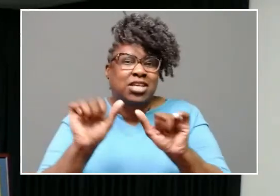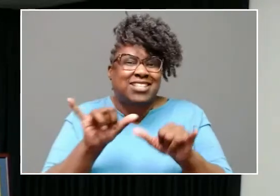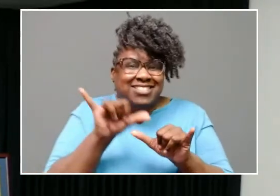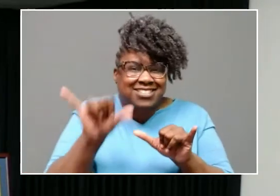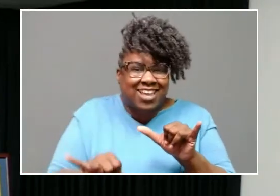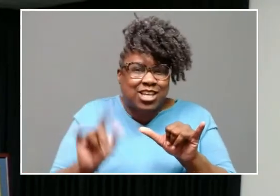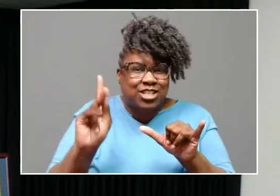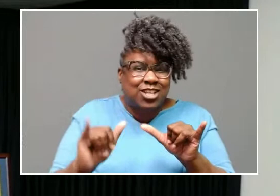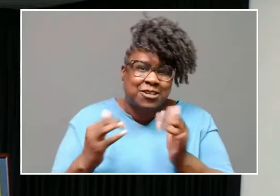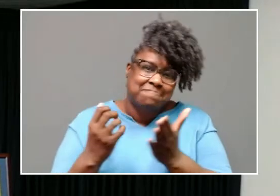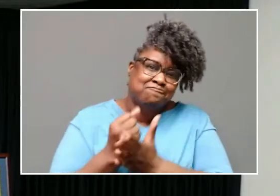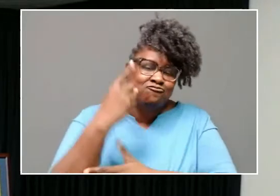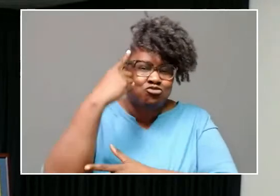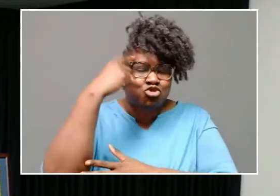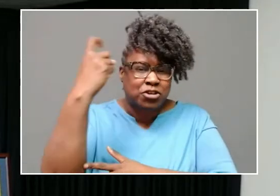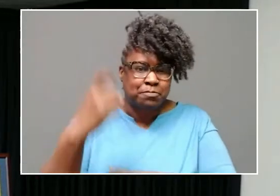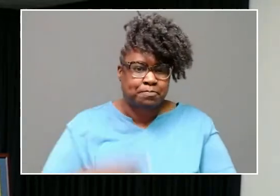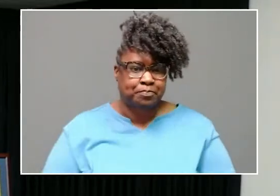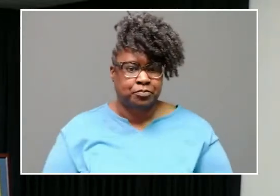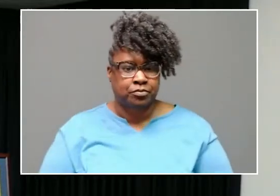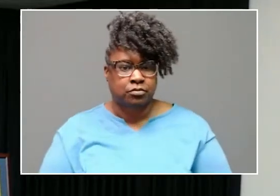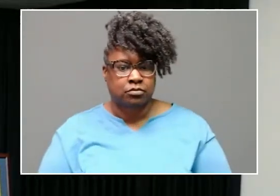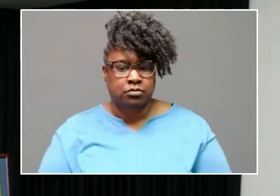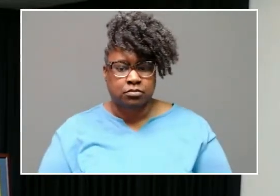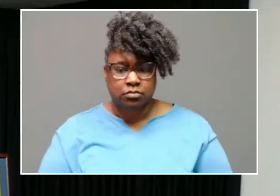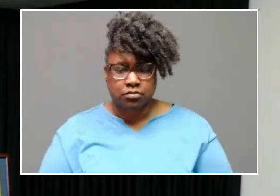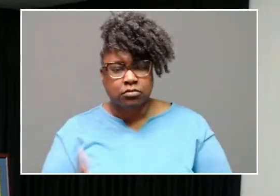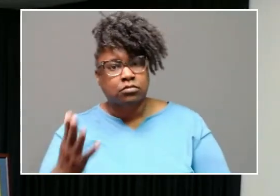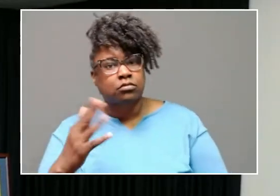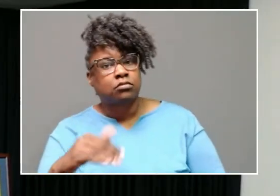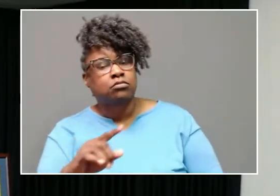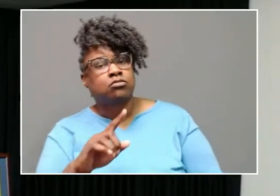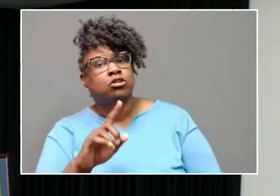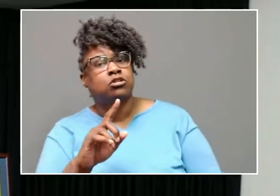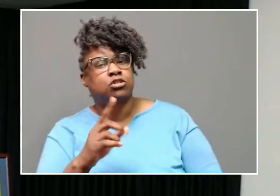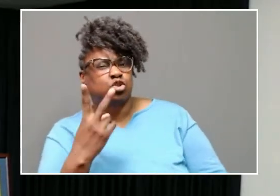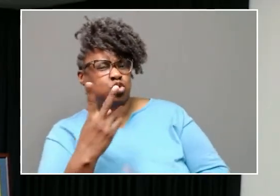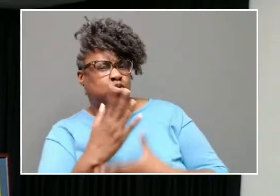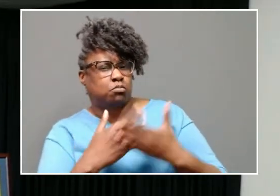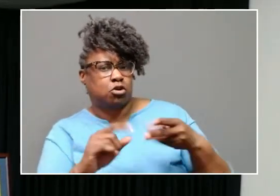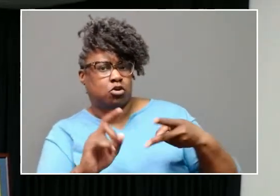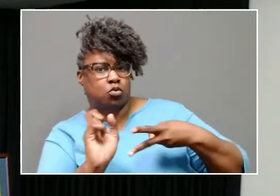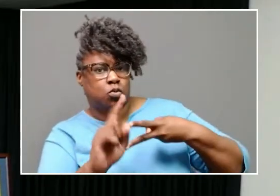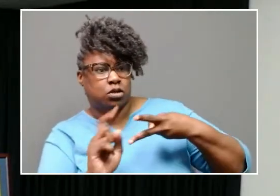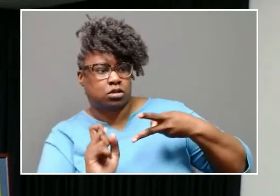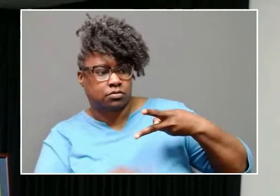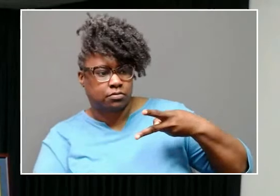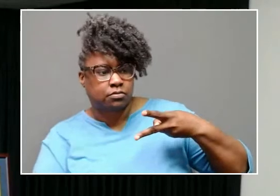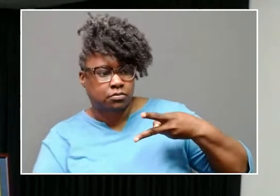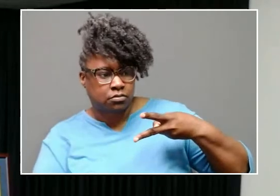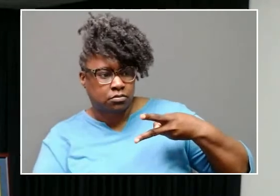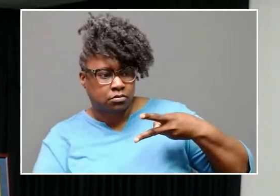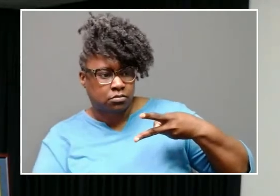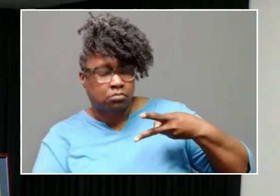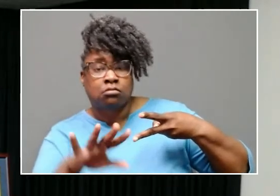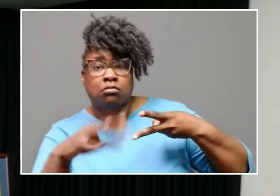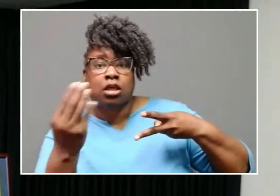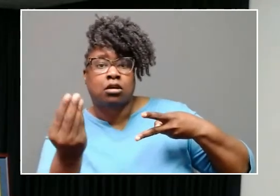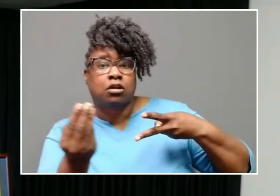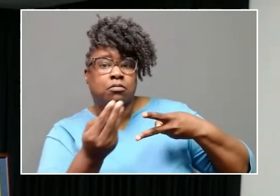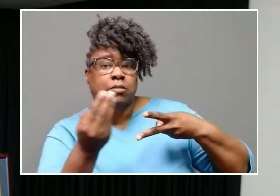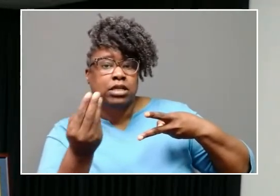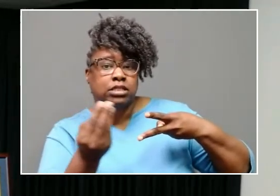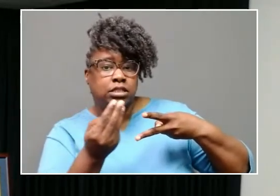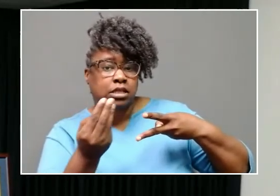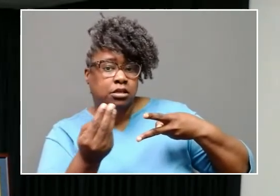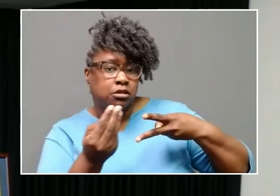question is a two-part question. Kentucky Lantern reported on Monday that the state Democrat Party,